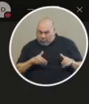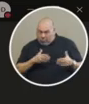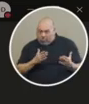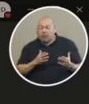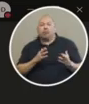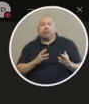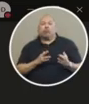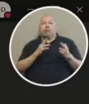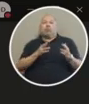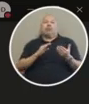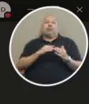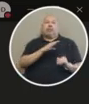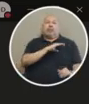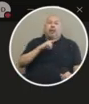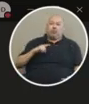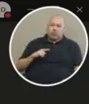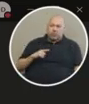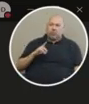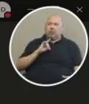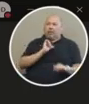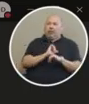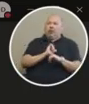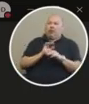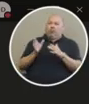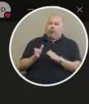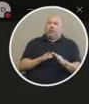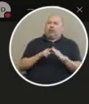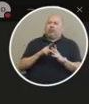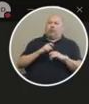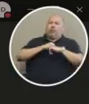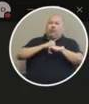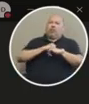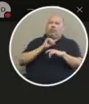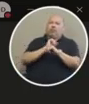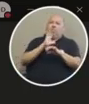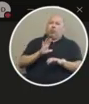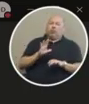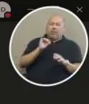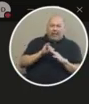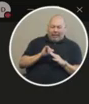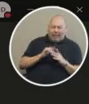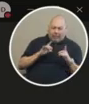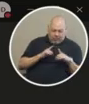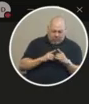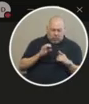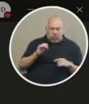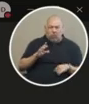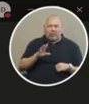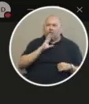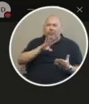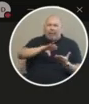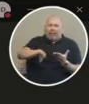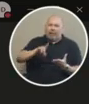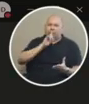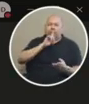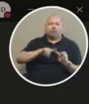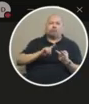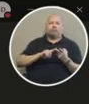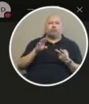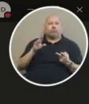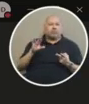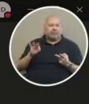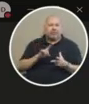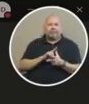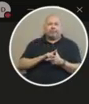forward recommendations to the council in order to protect those employees. So as you've heard, no mention of layoffs, you've heard no mention of RIFs,